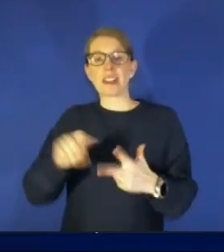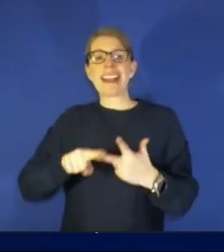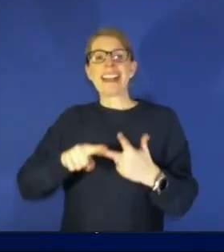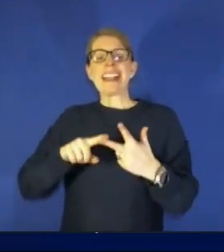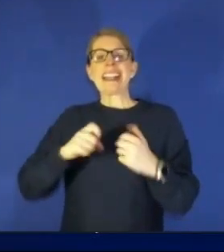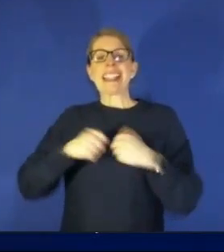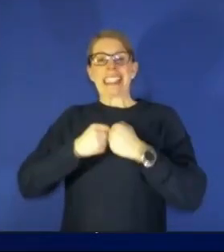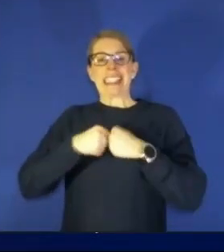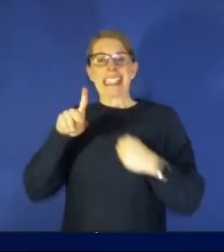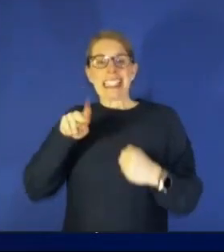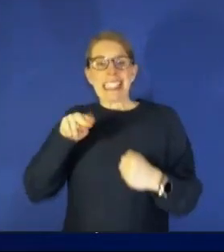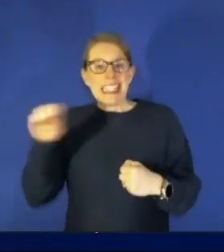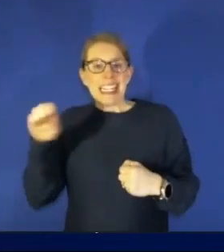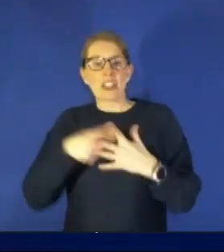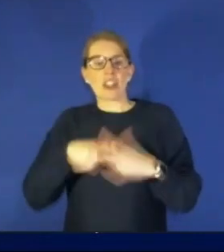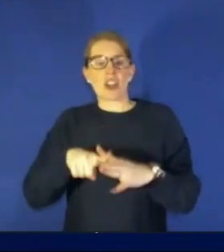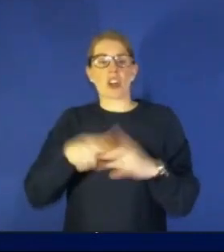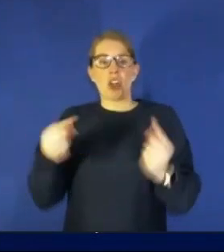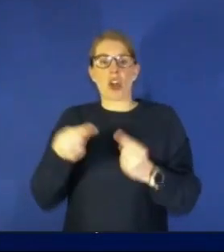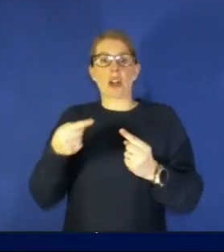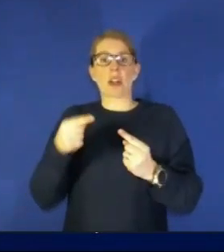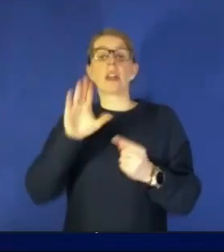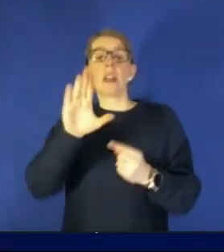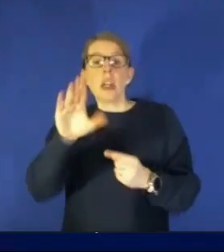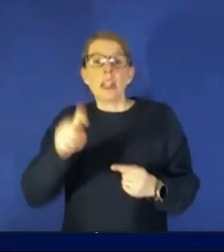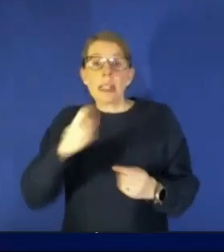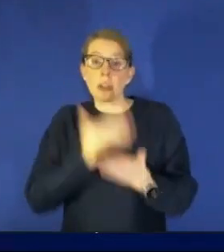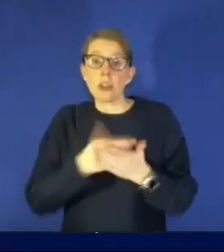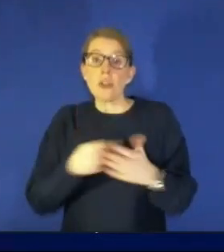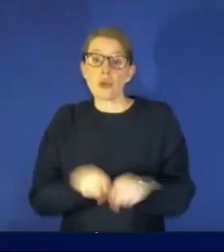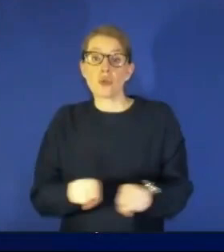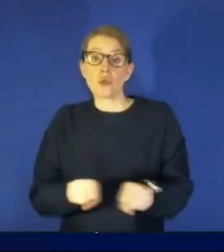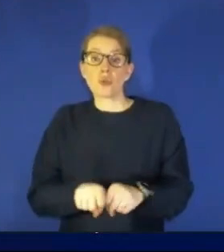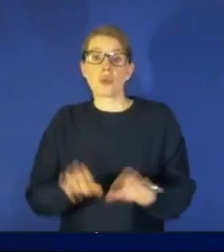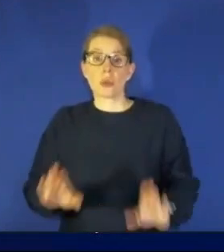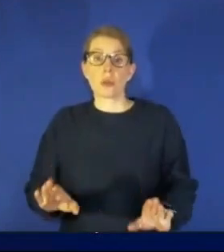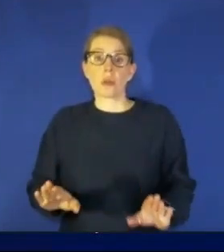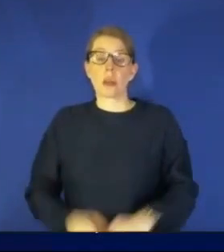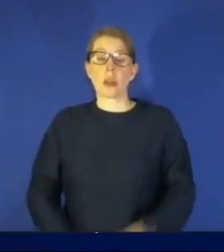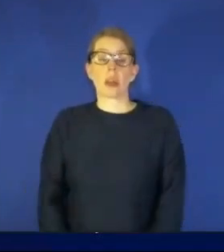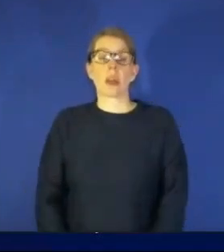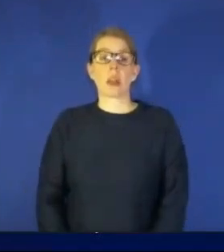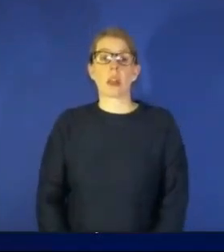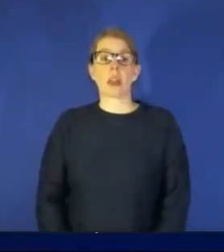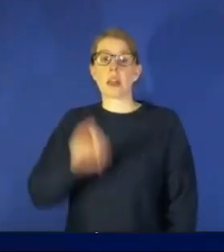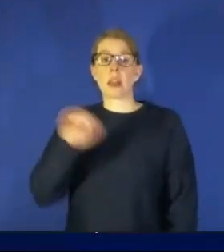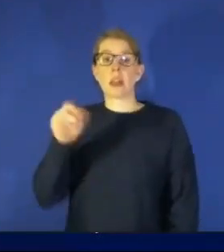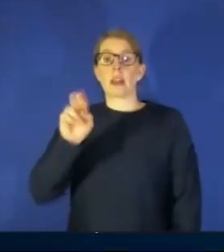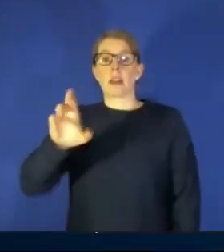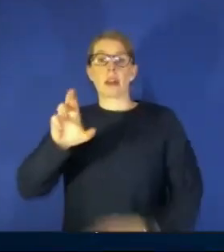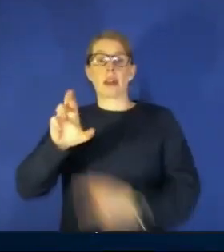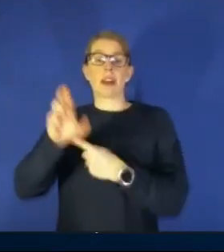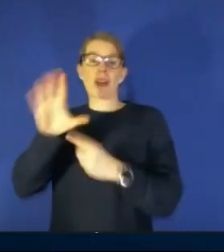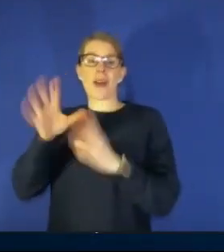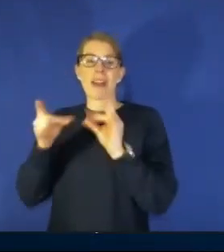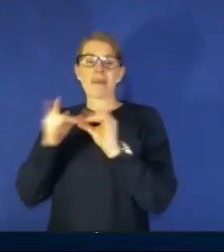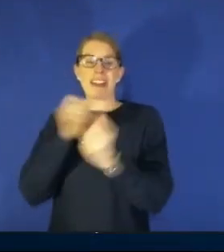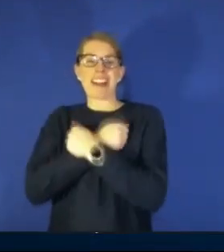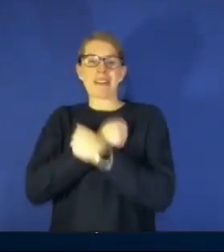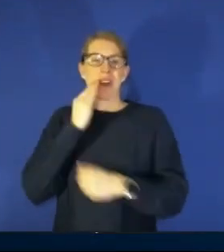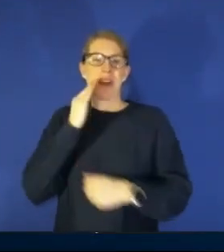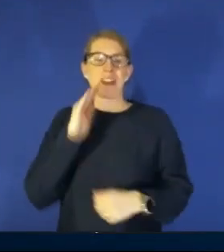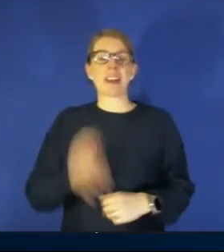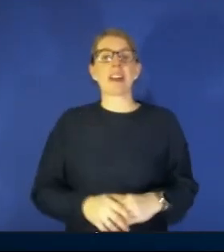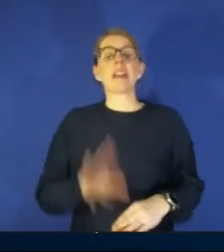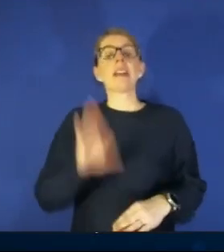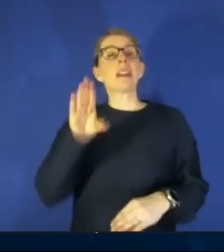do is have a decent pair of shoes. And Dr. Kalender-Rich, I'd love to hear your comment about this. I tell my patients, look, your shoes